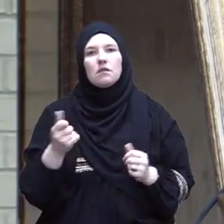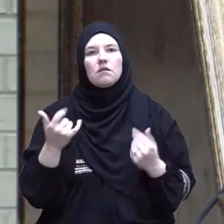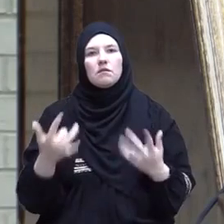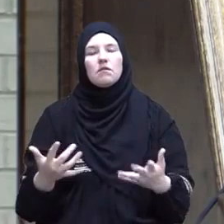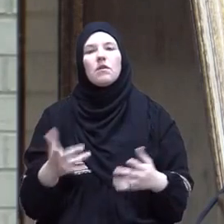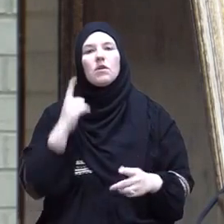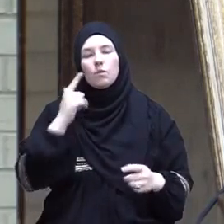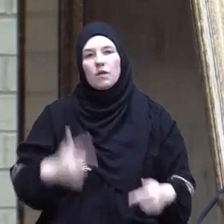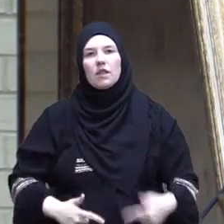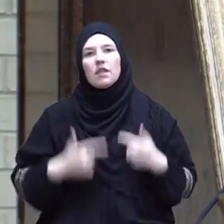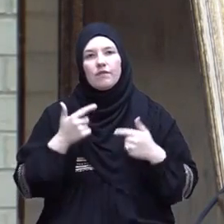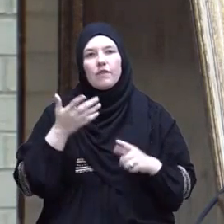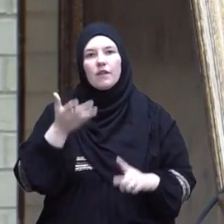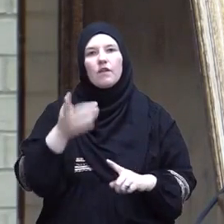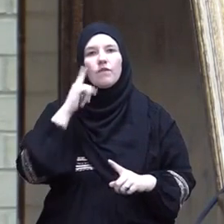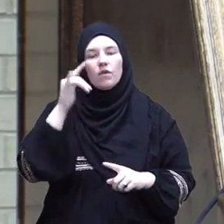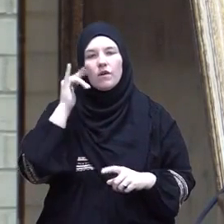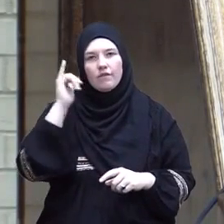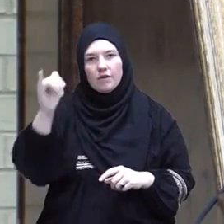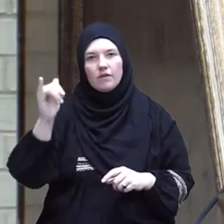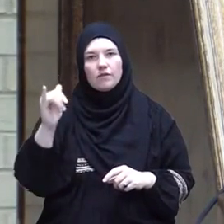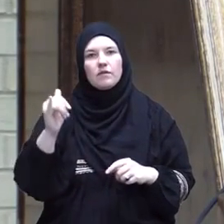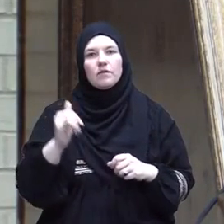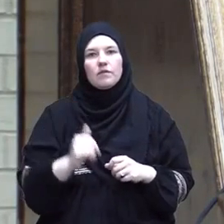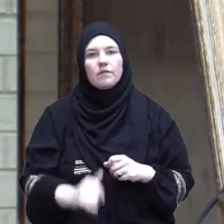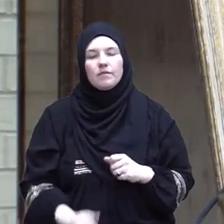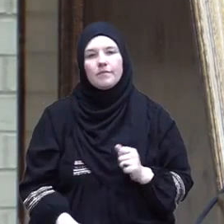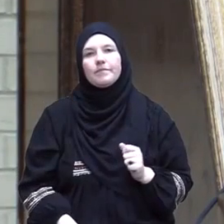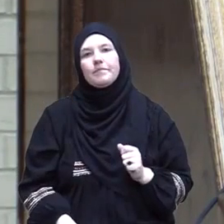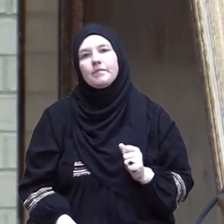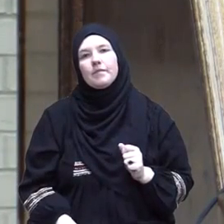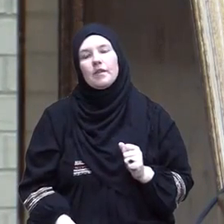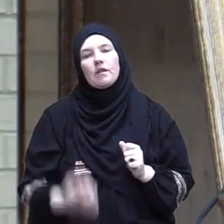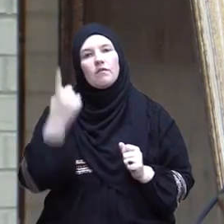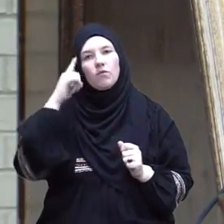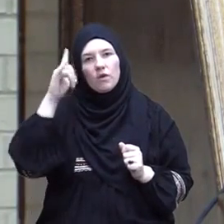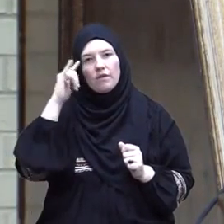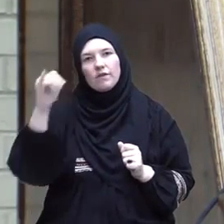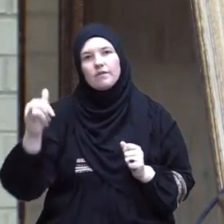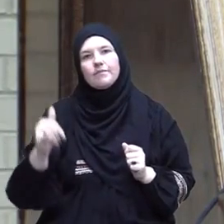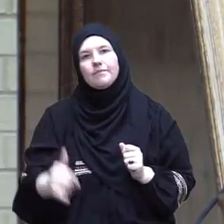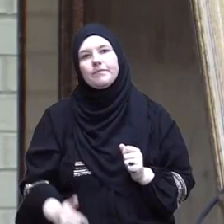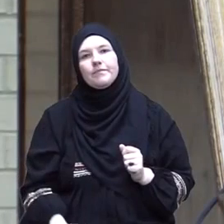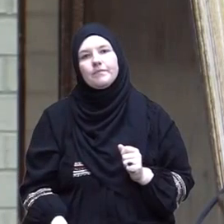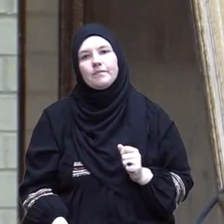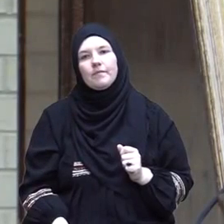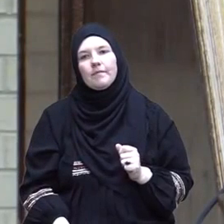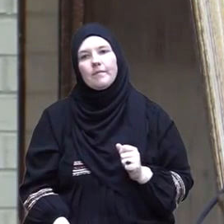to live there for good, for eternity, forever.